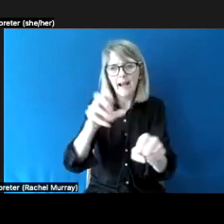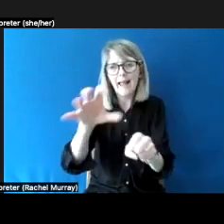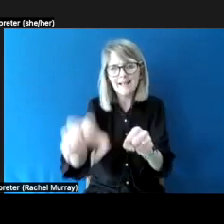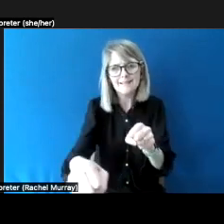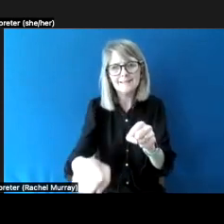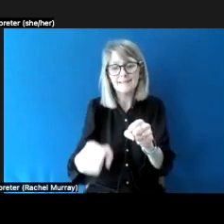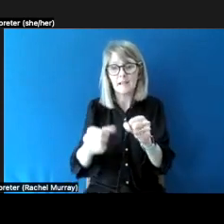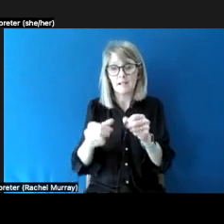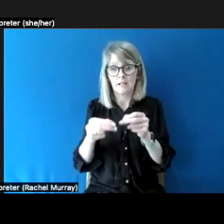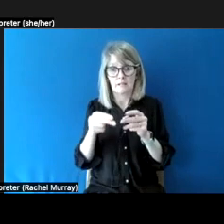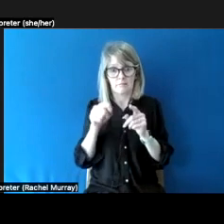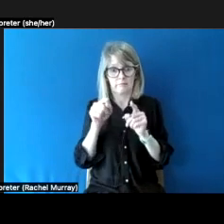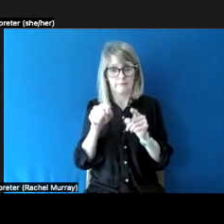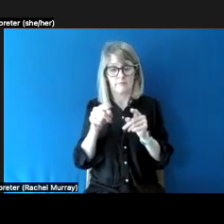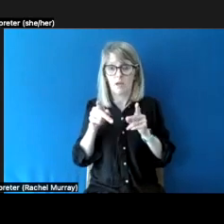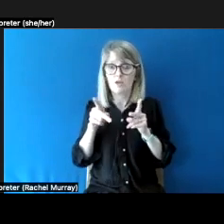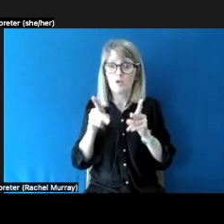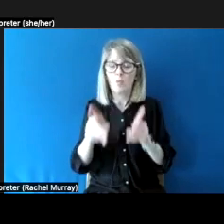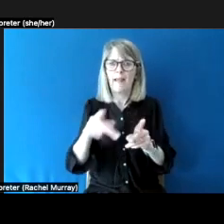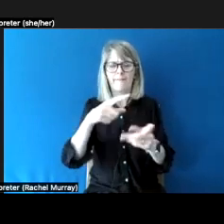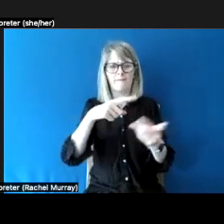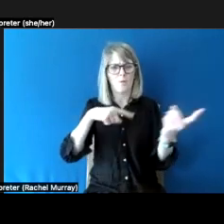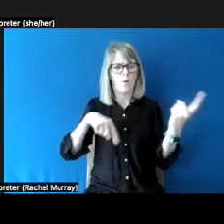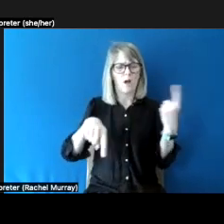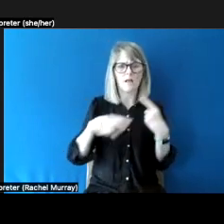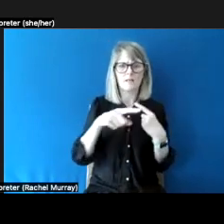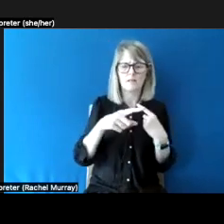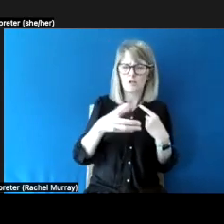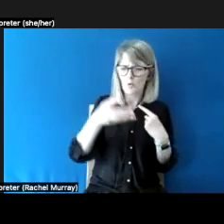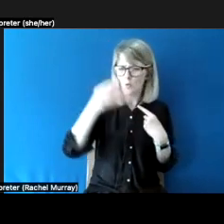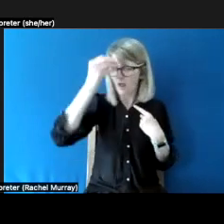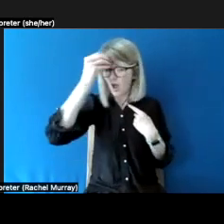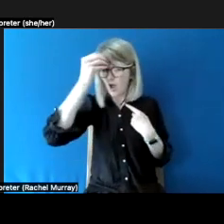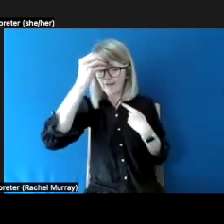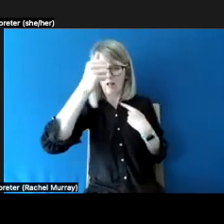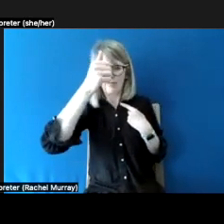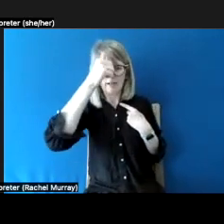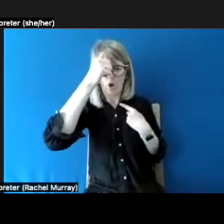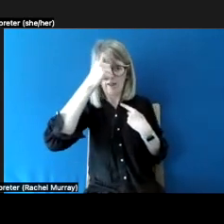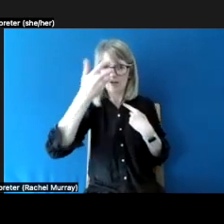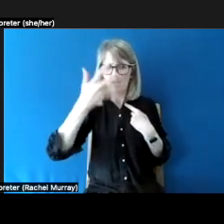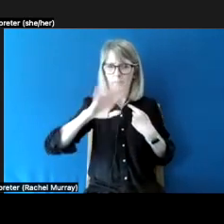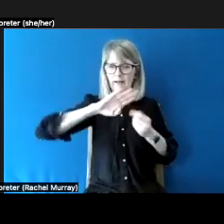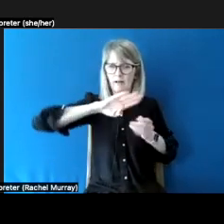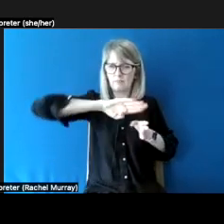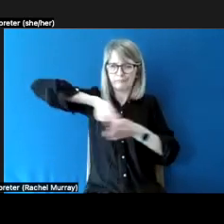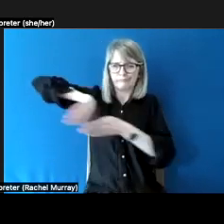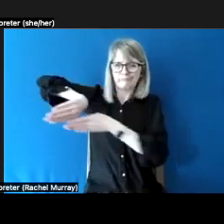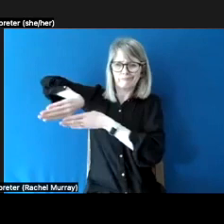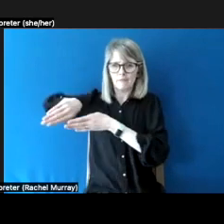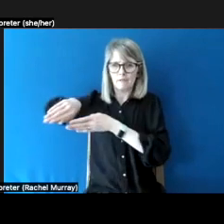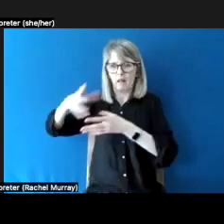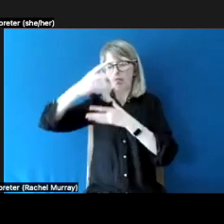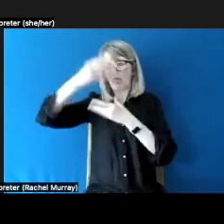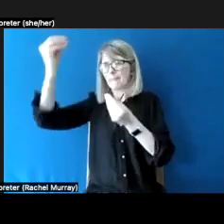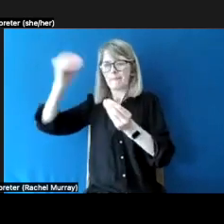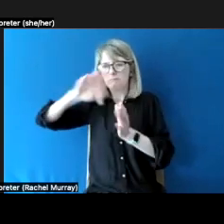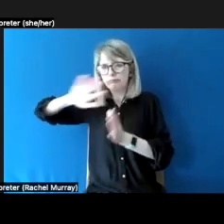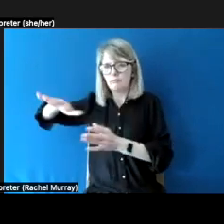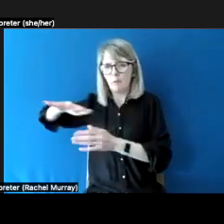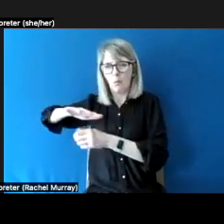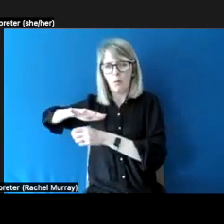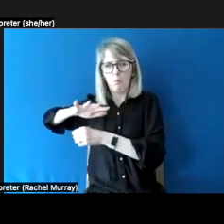for us to relearn the knowledge that has been pushed aside, forgotten, buried,